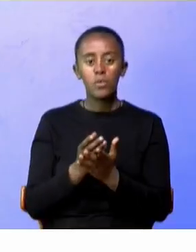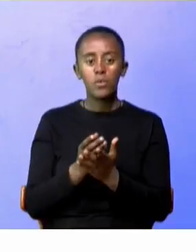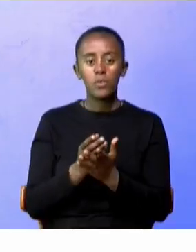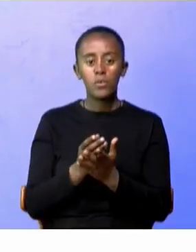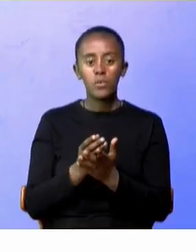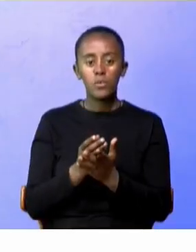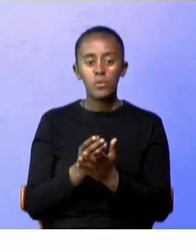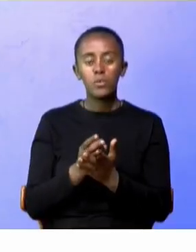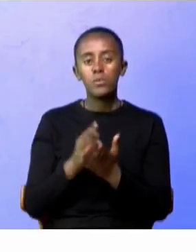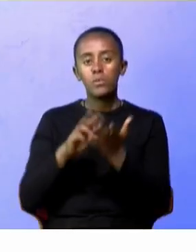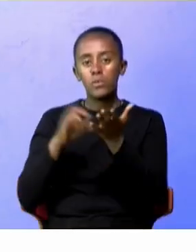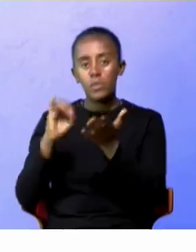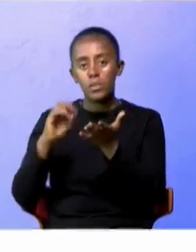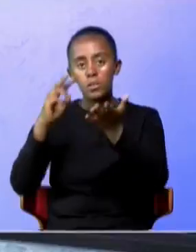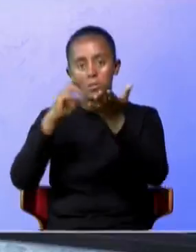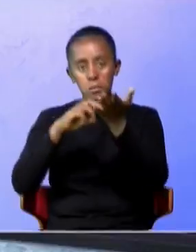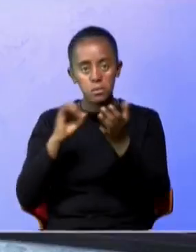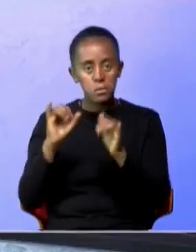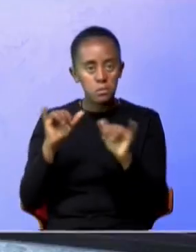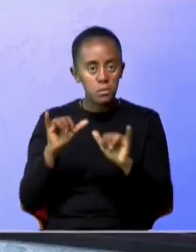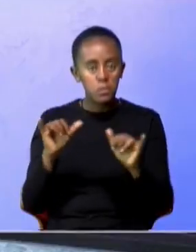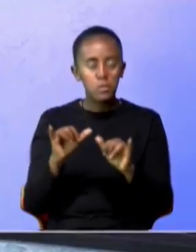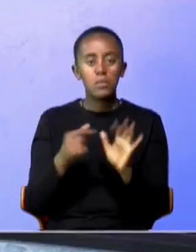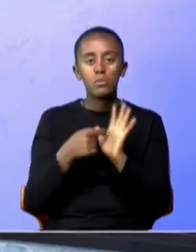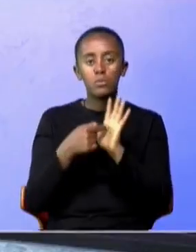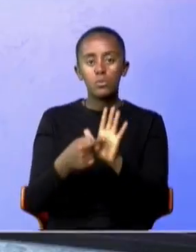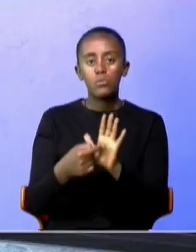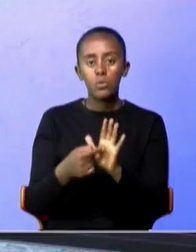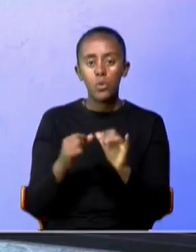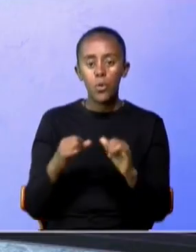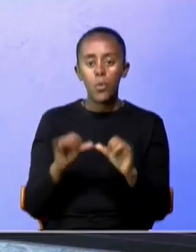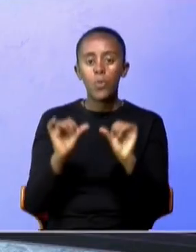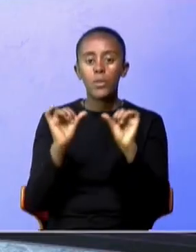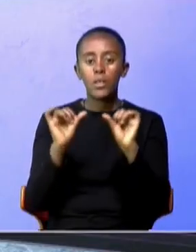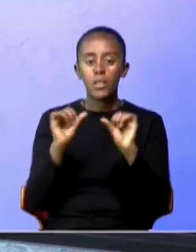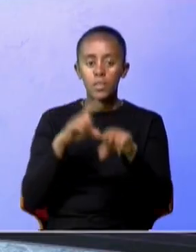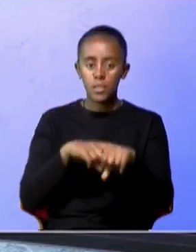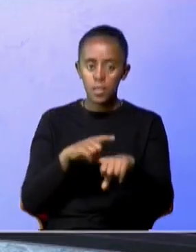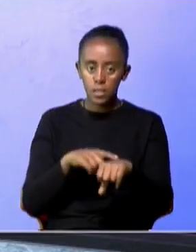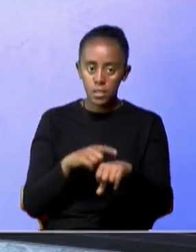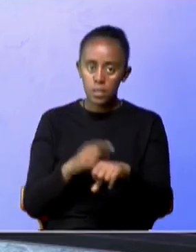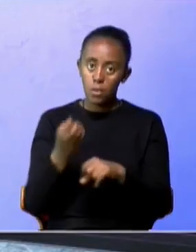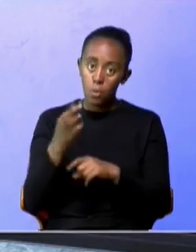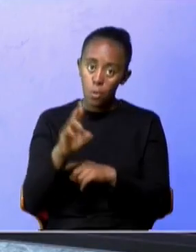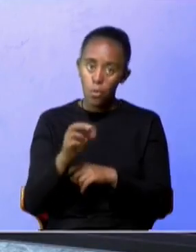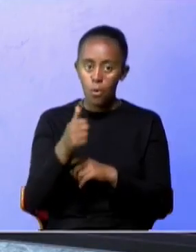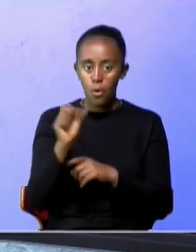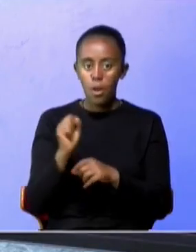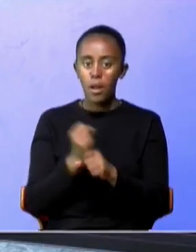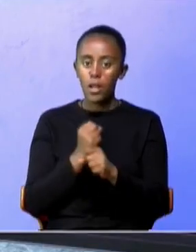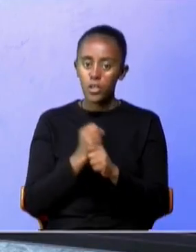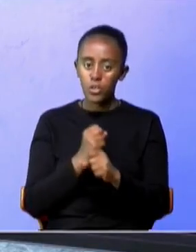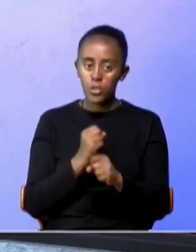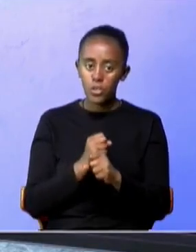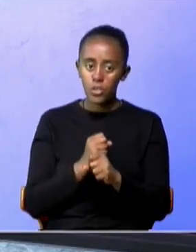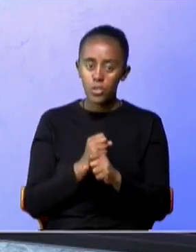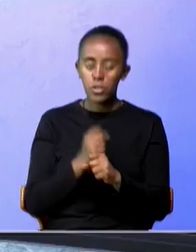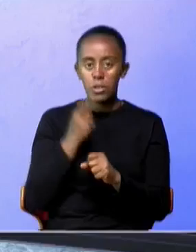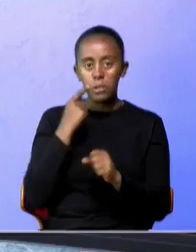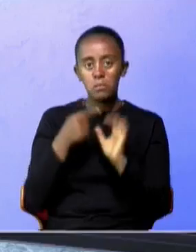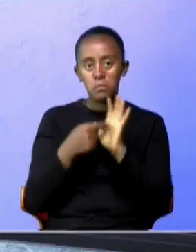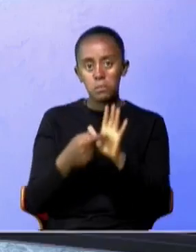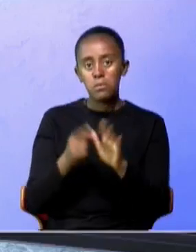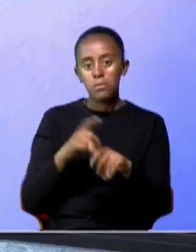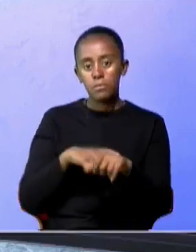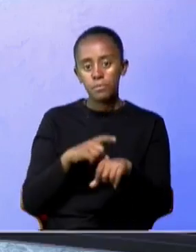the same word, but we are showing continuous tense or an action. If we're showing tense,